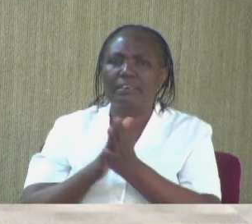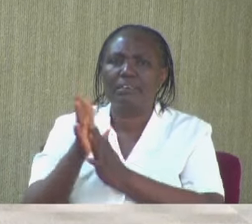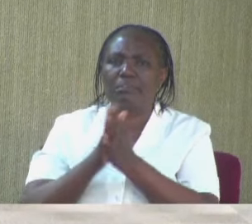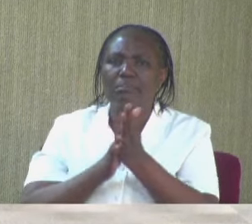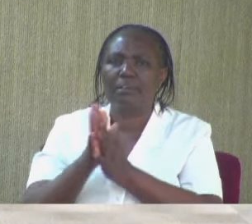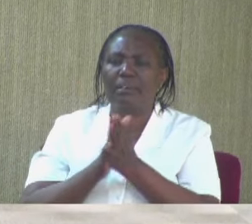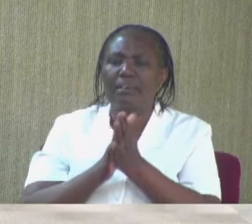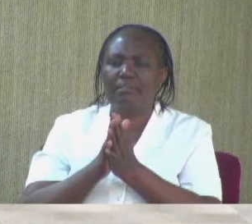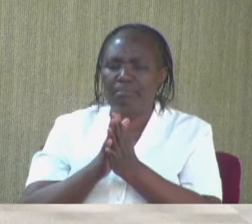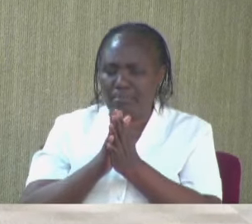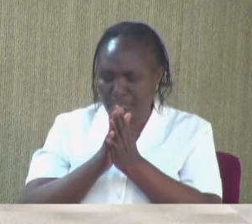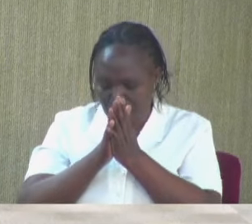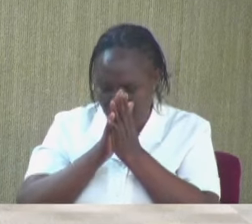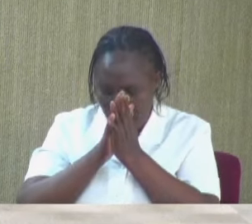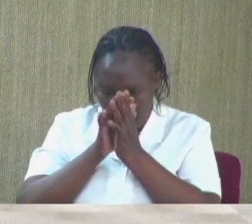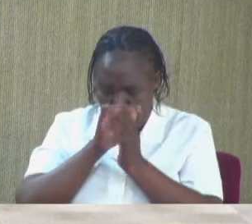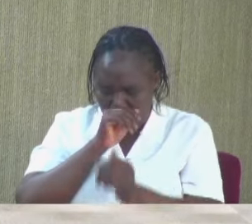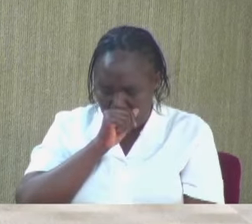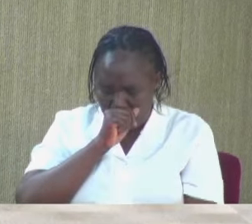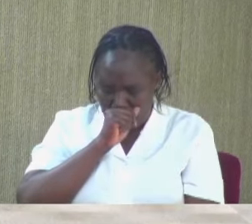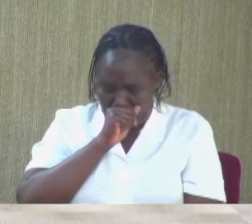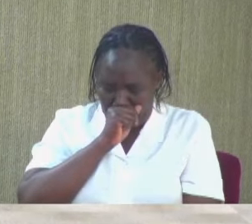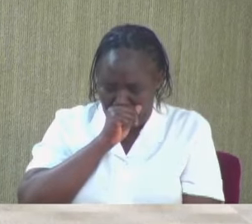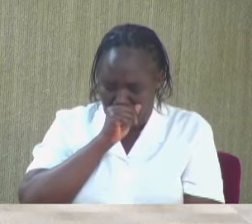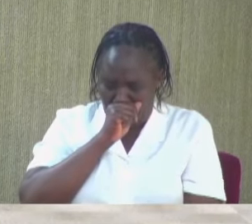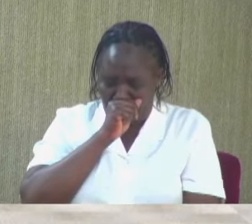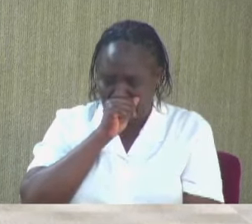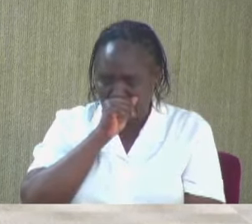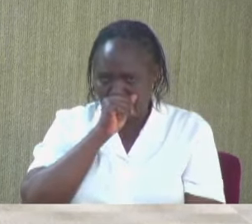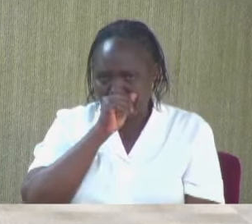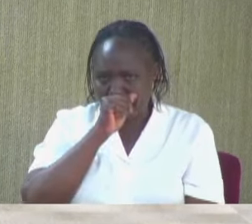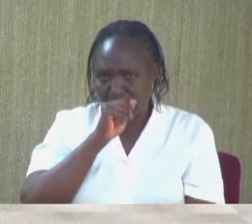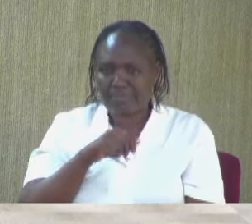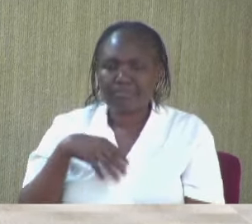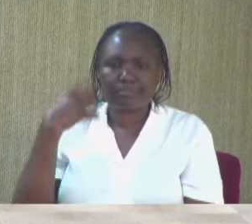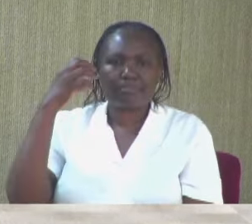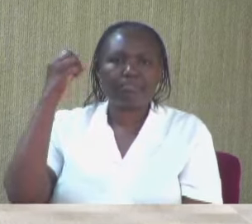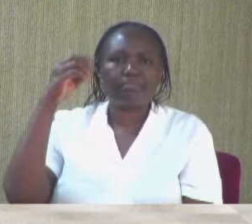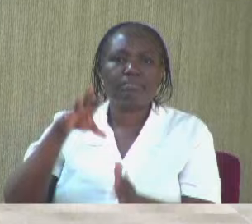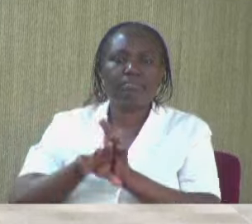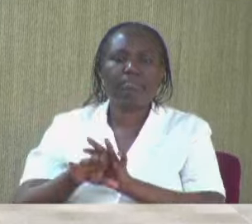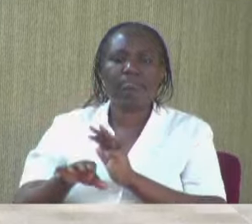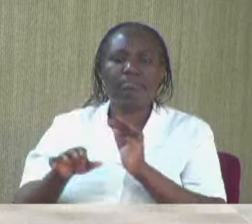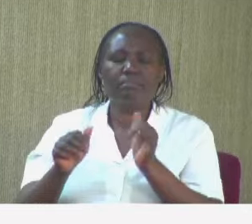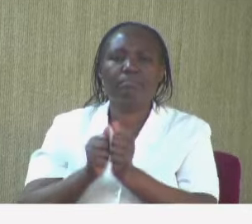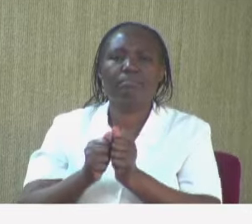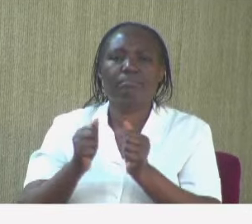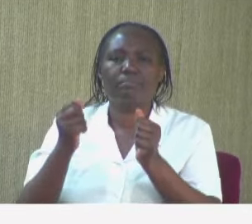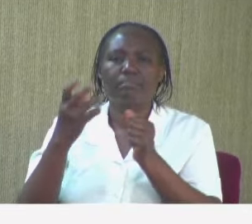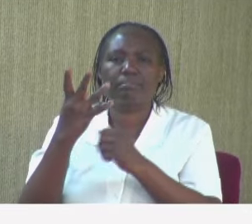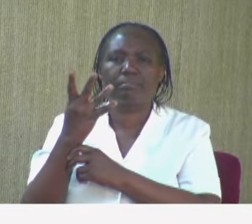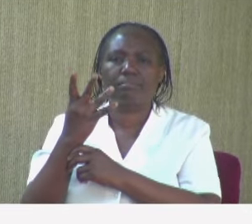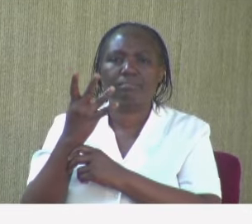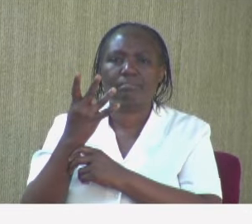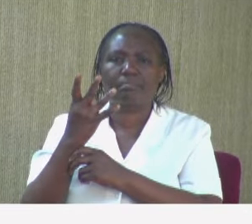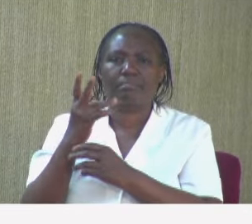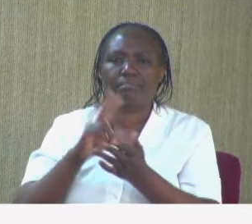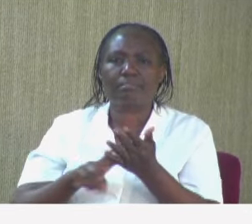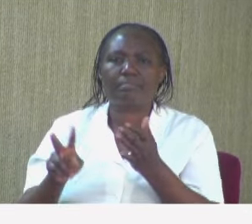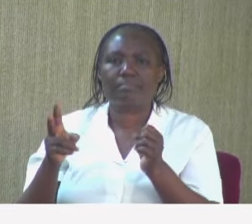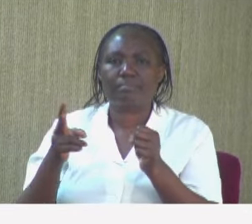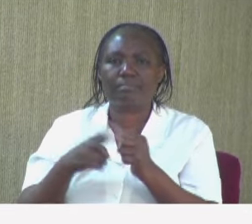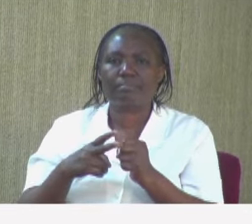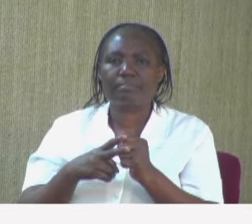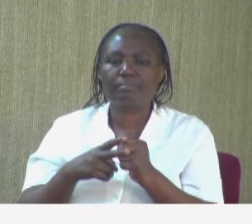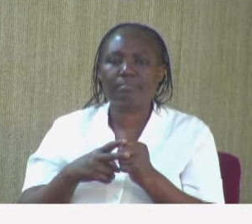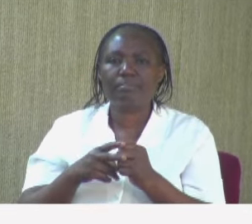so he will quote sources that are inspired. For example, Revelation 14, verse 7, he will say, saying with a loud voice, fear God and